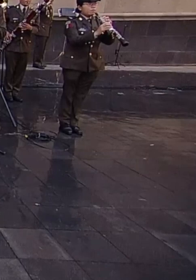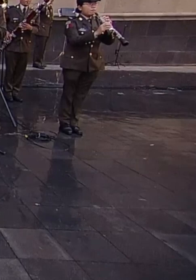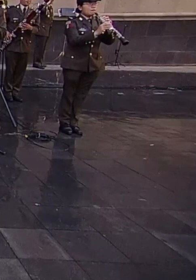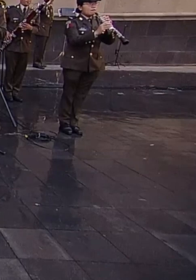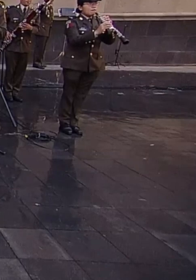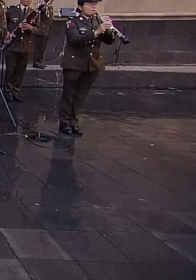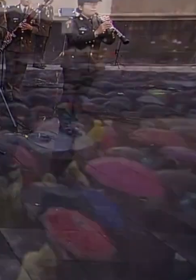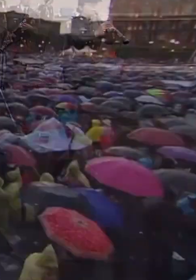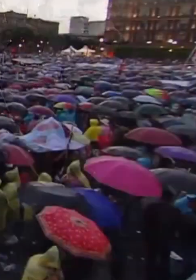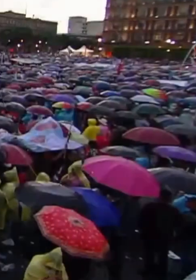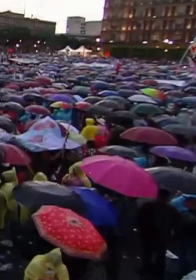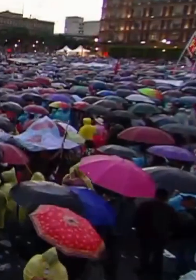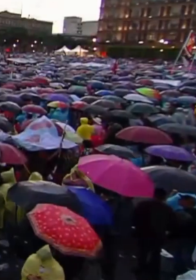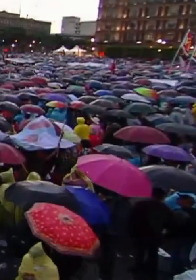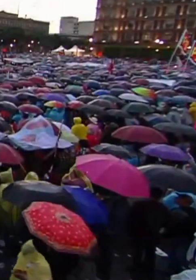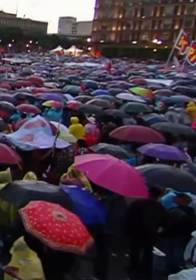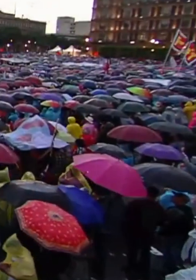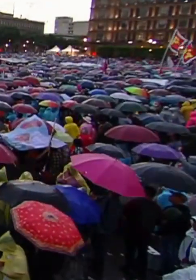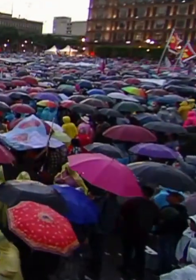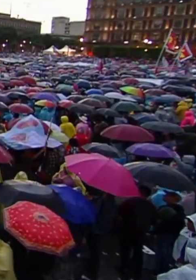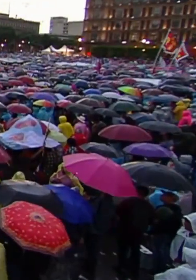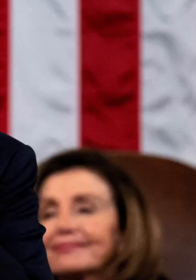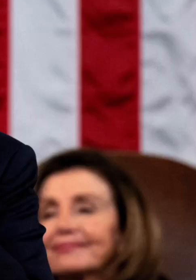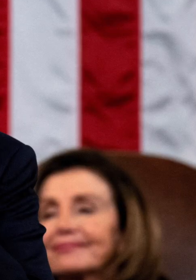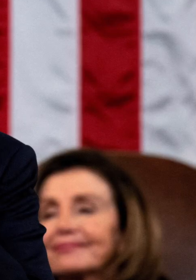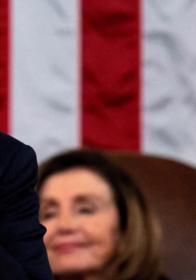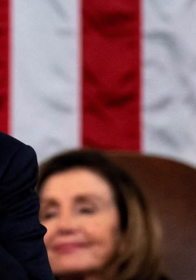president, Biden.